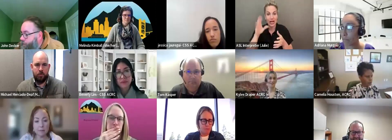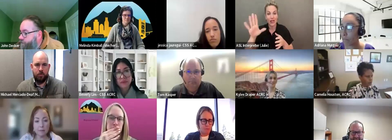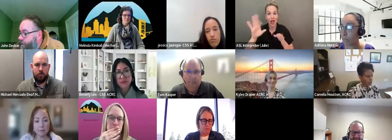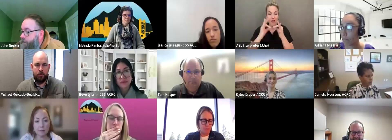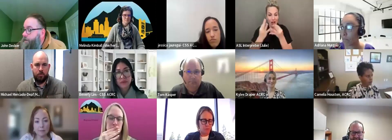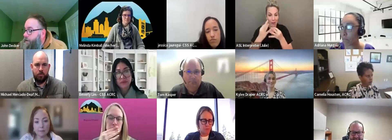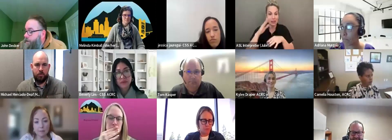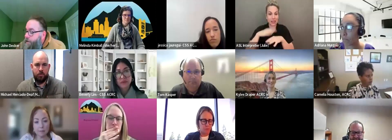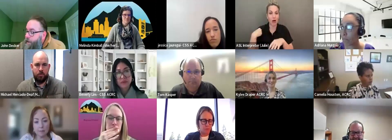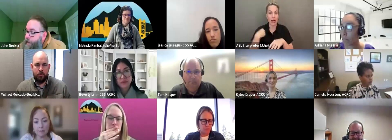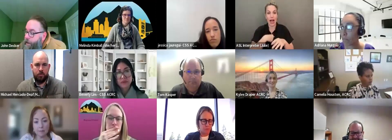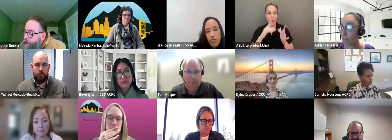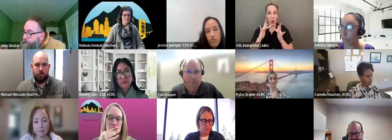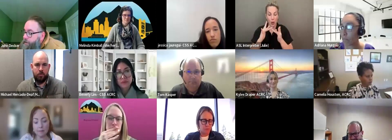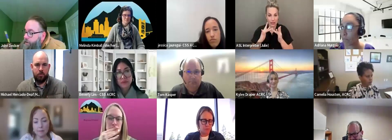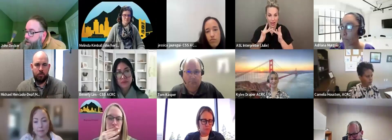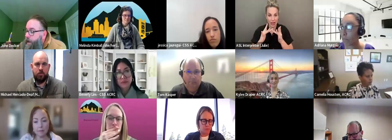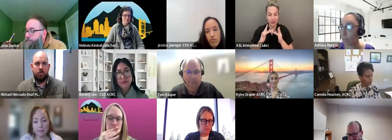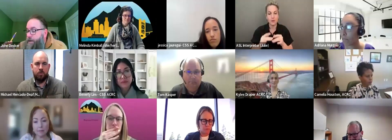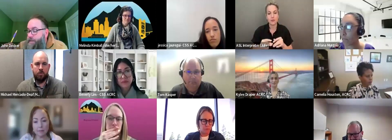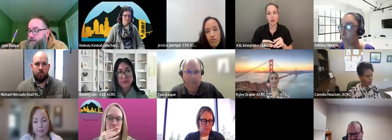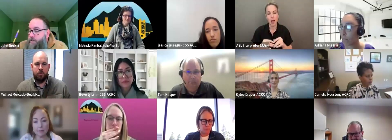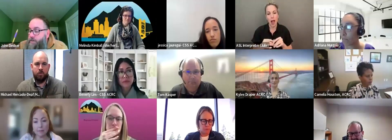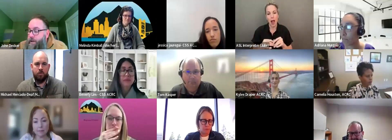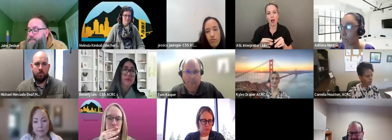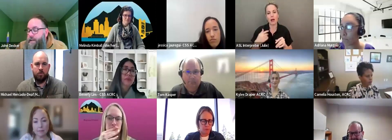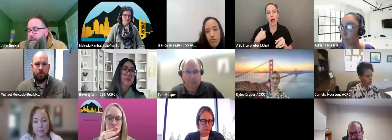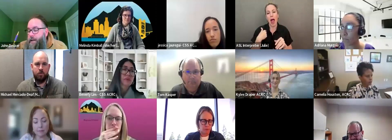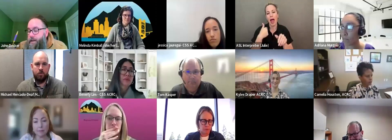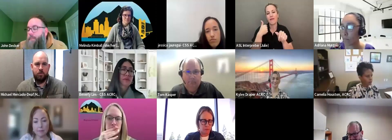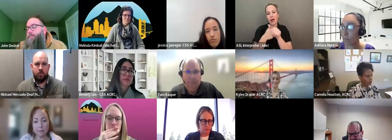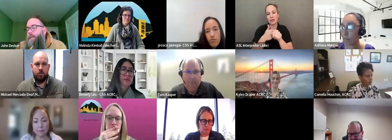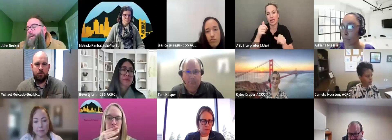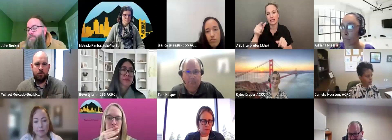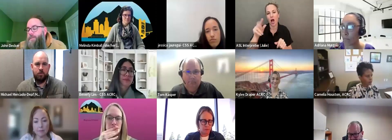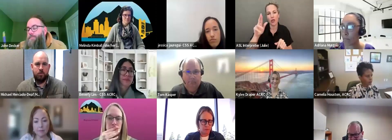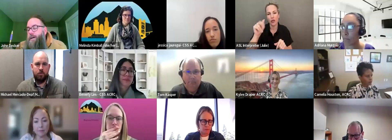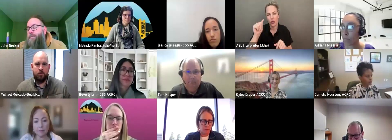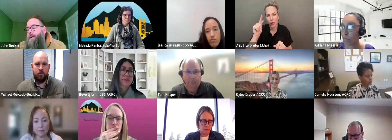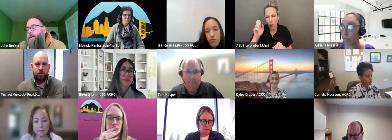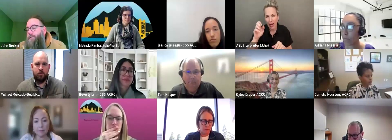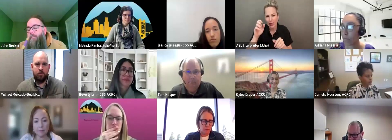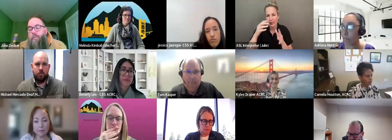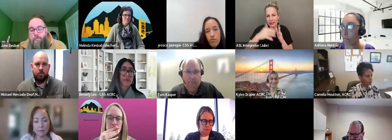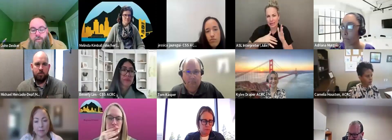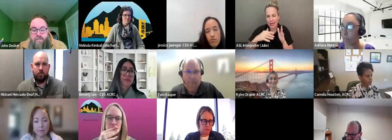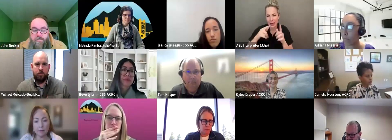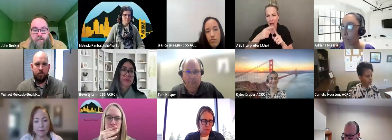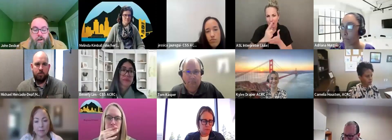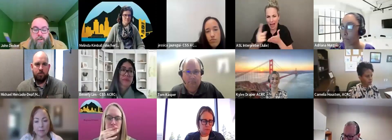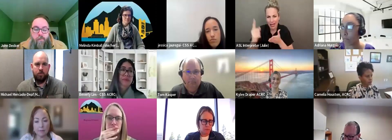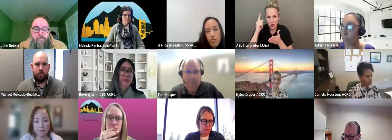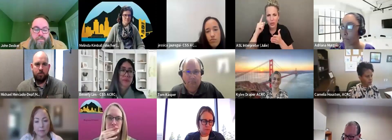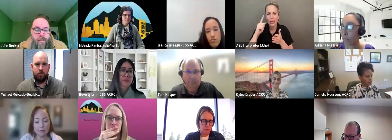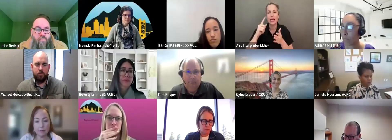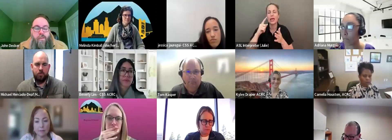that are on our website. And I've got updates on the rate study that I did not provide last week, but a lot more information has